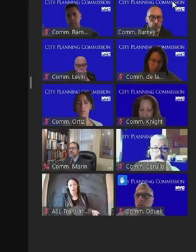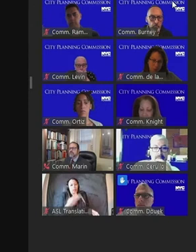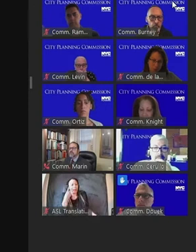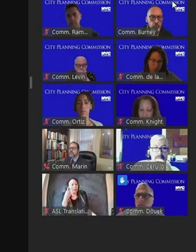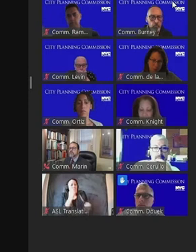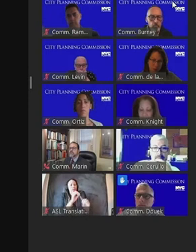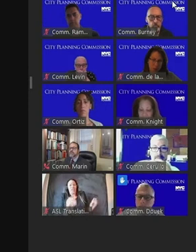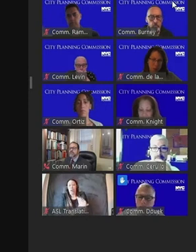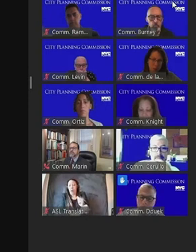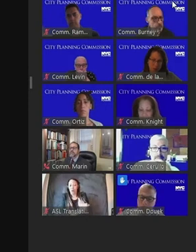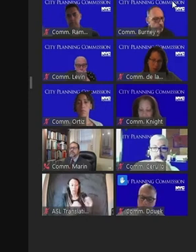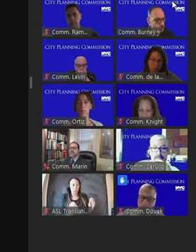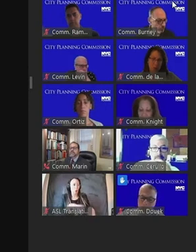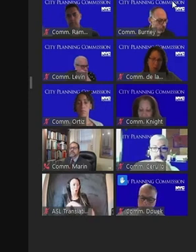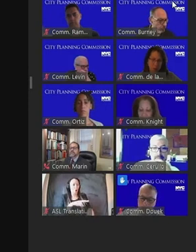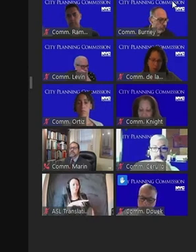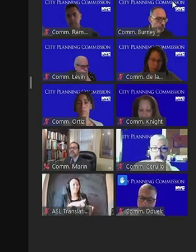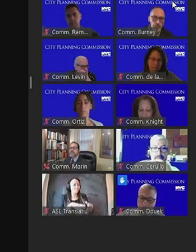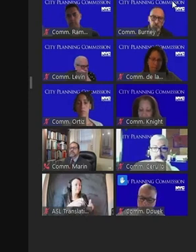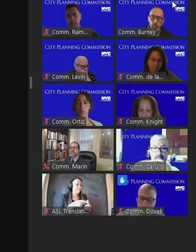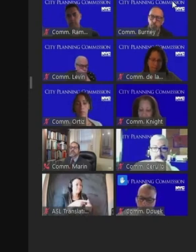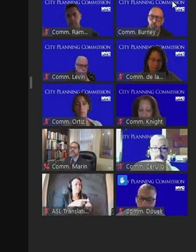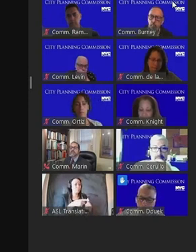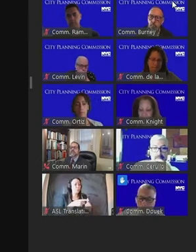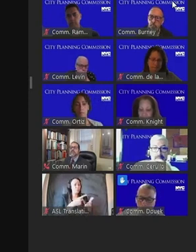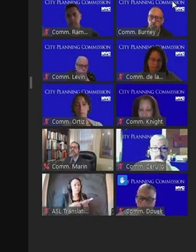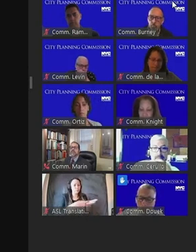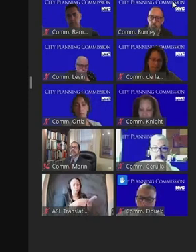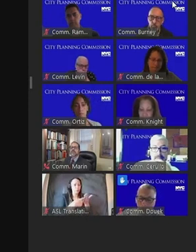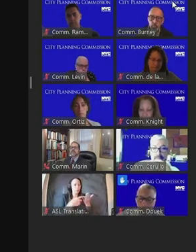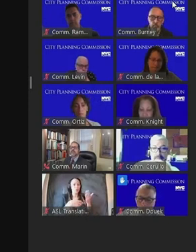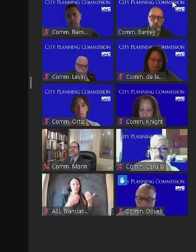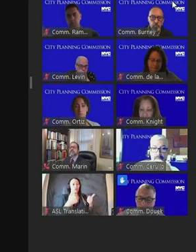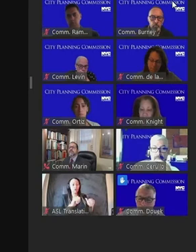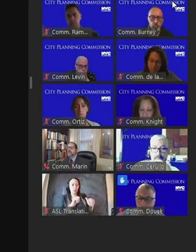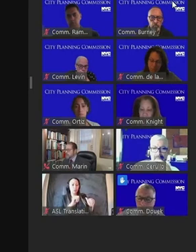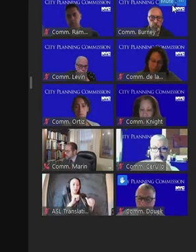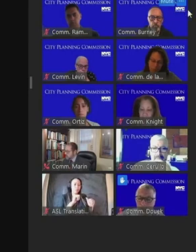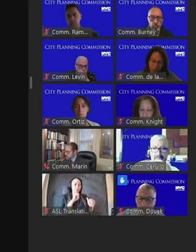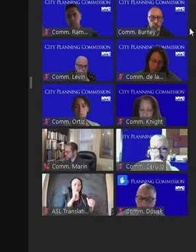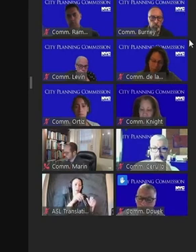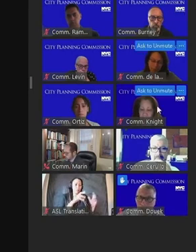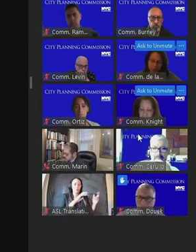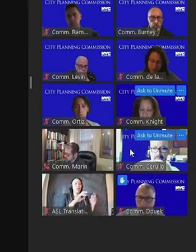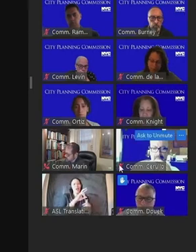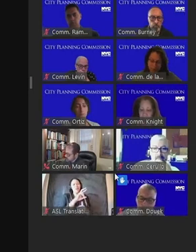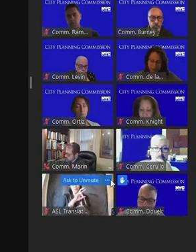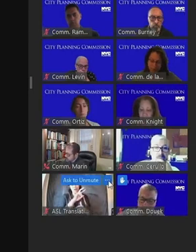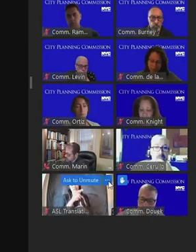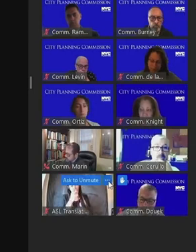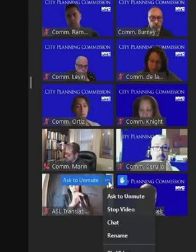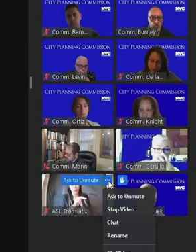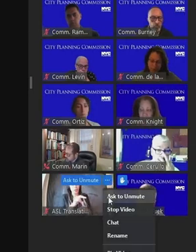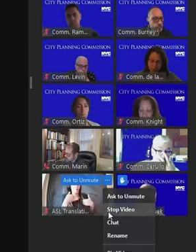there. Original discussions where we tried to restrict it to what would be non-intrusive uses, such as a veterinarian